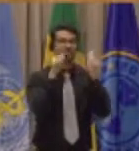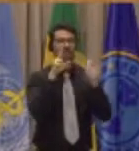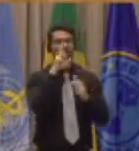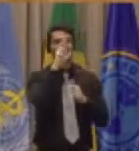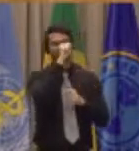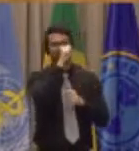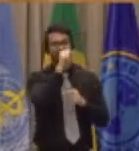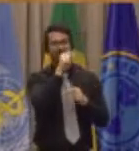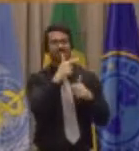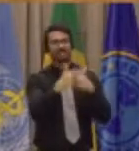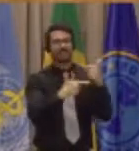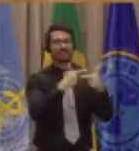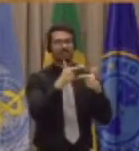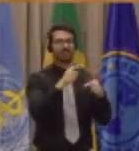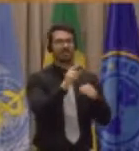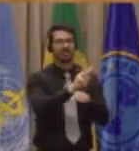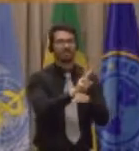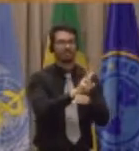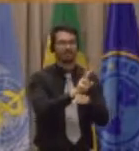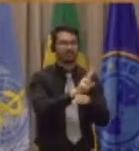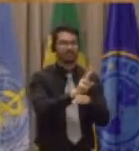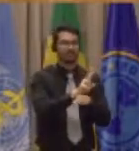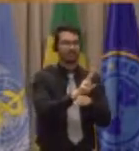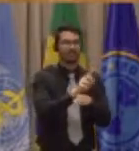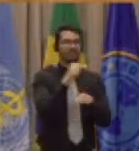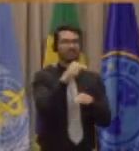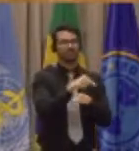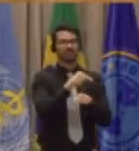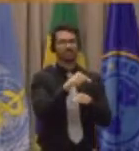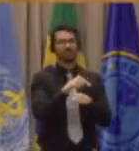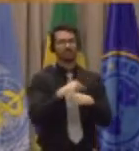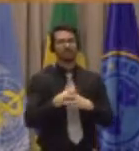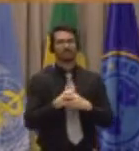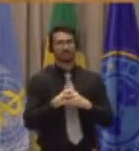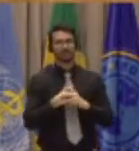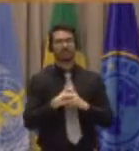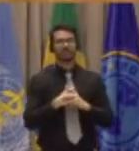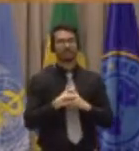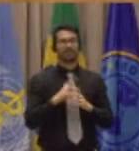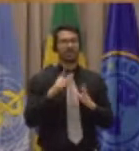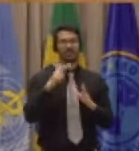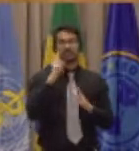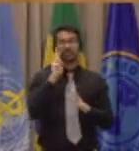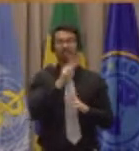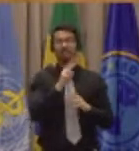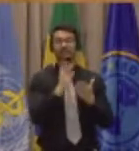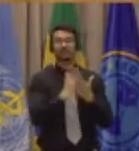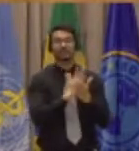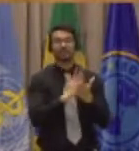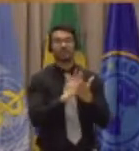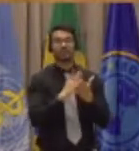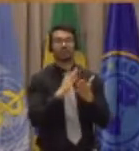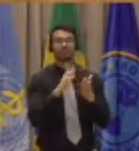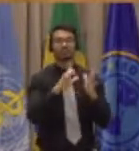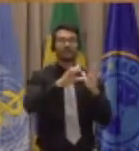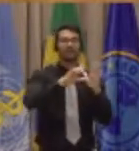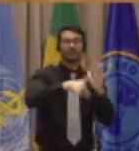system. We have this work been doing in the last few years. It's a little bit